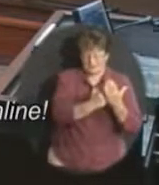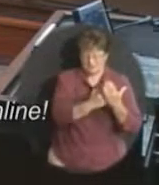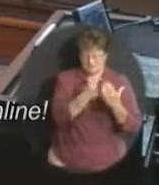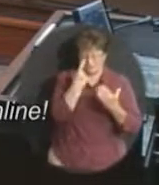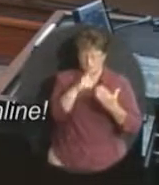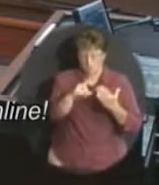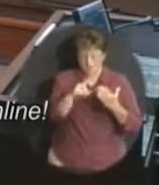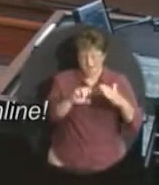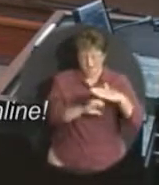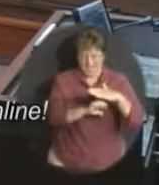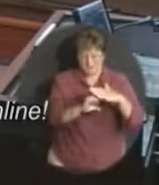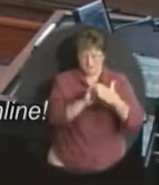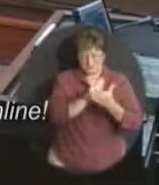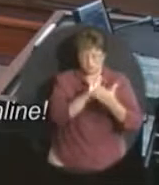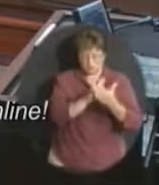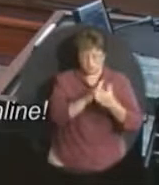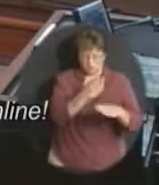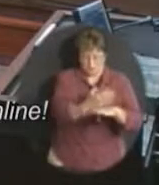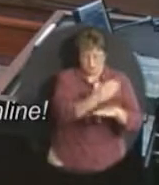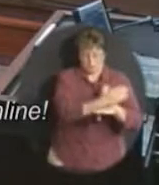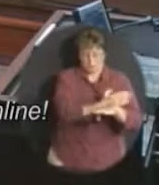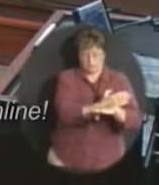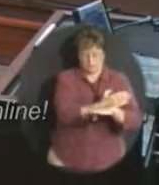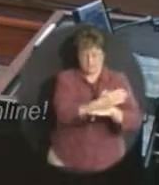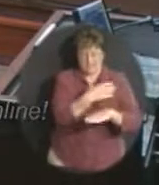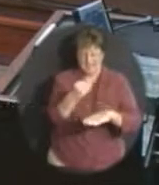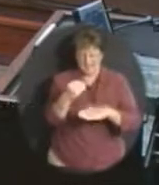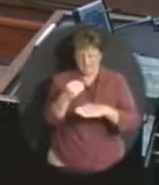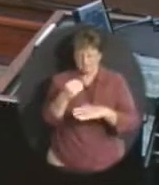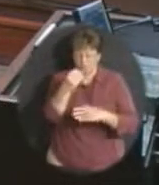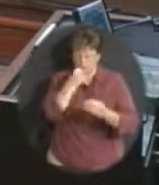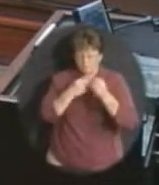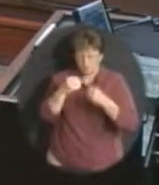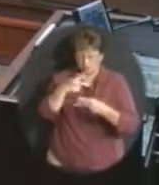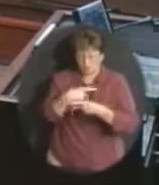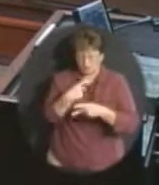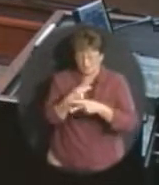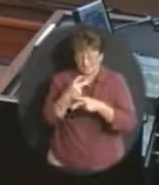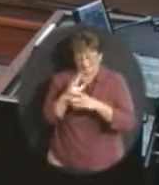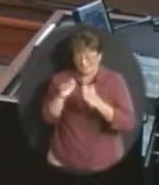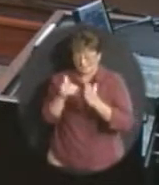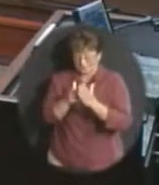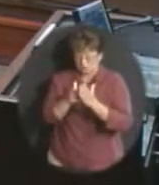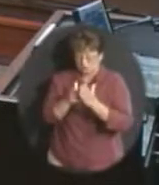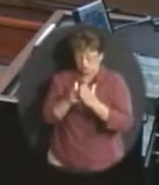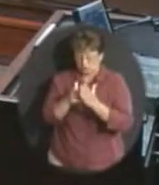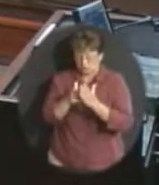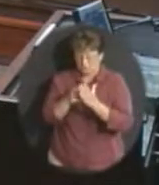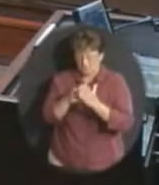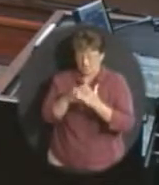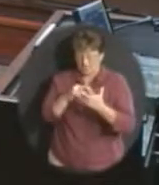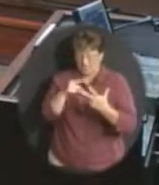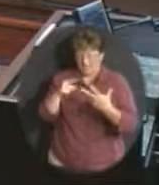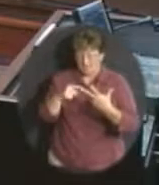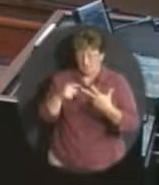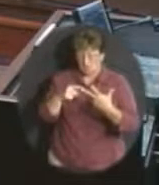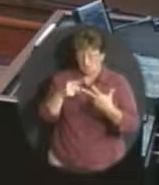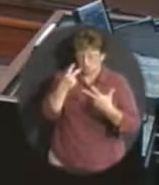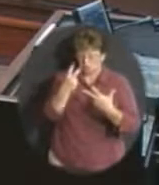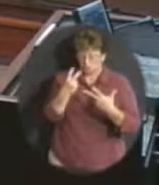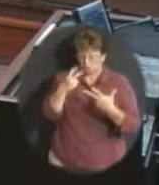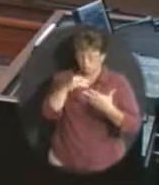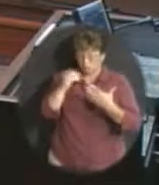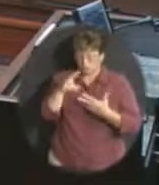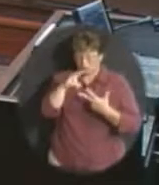school renovations, also a proposal for the Food Production Center, 2 student trips, and our bowling alley agreements. Do